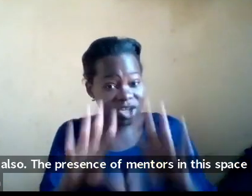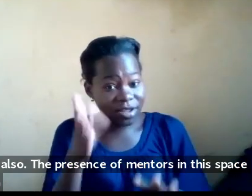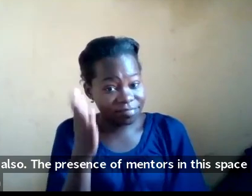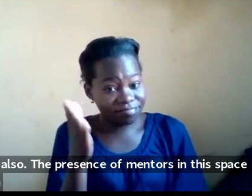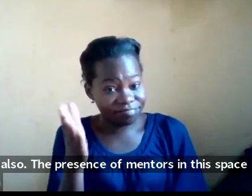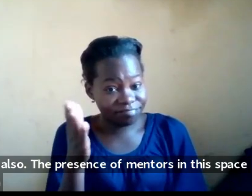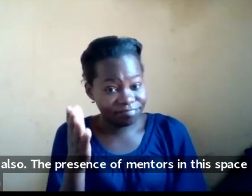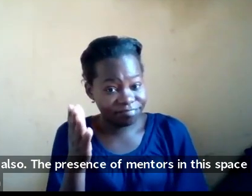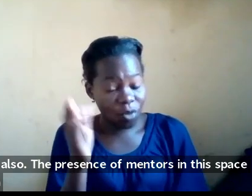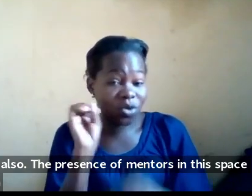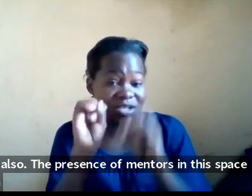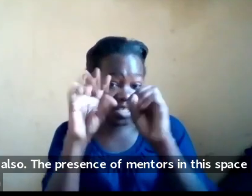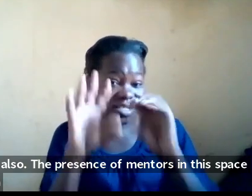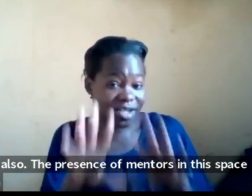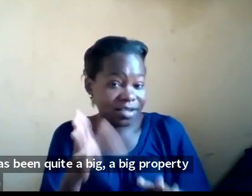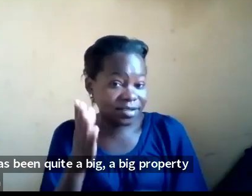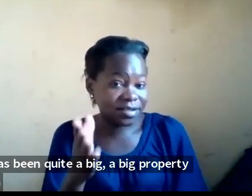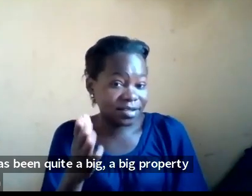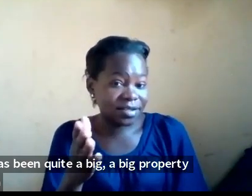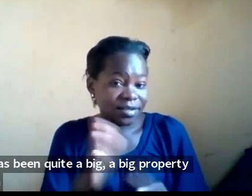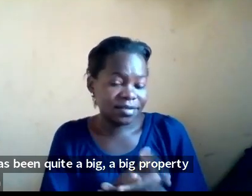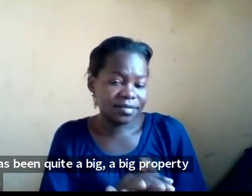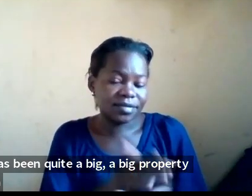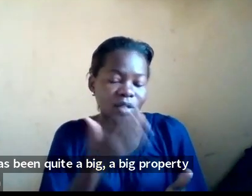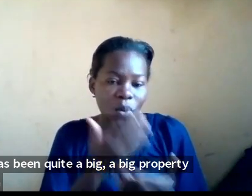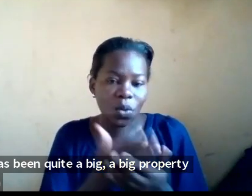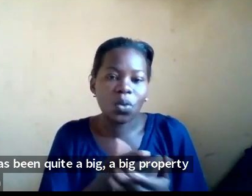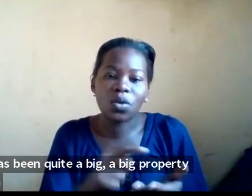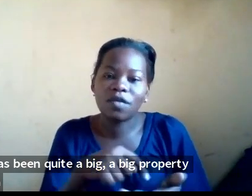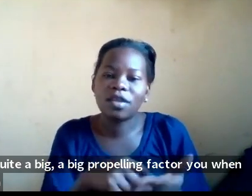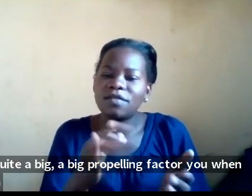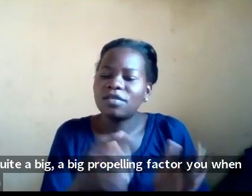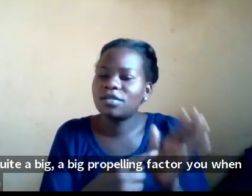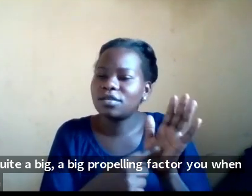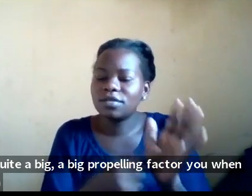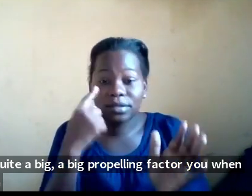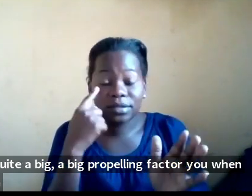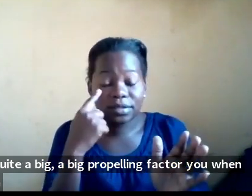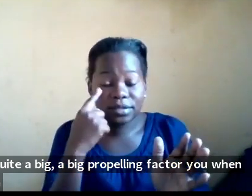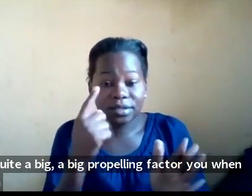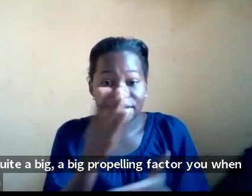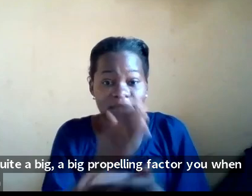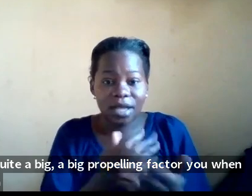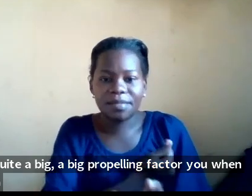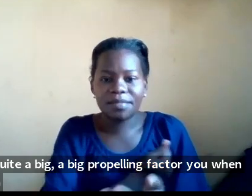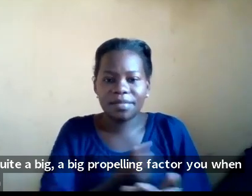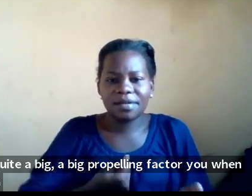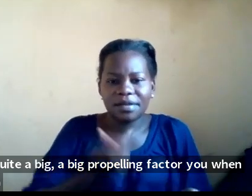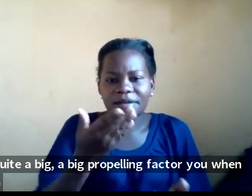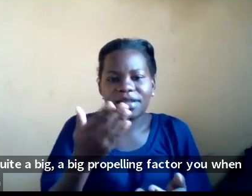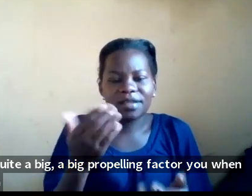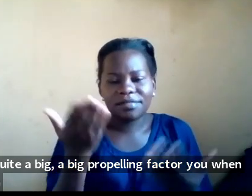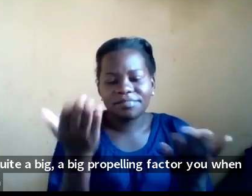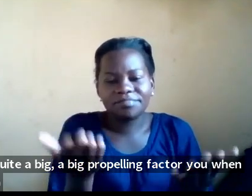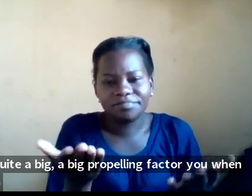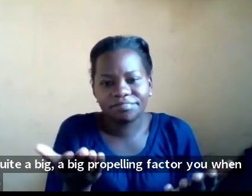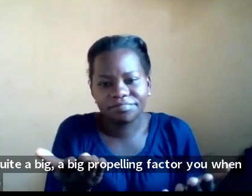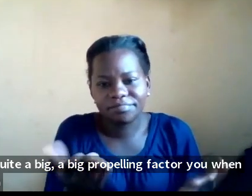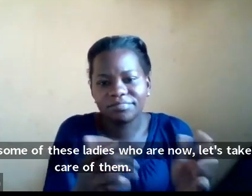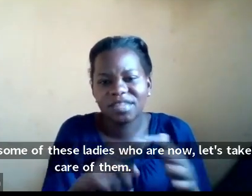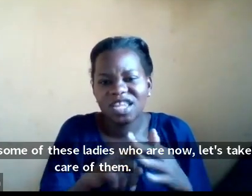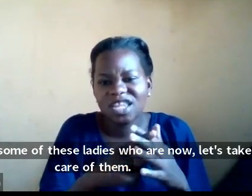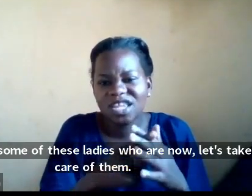quite a big propelling factor. When you look at some of these ladies who are now, let's say, head of the engineering board